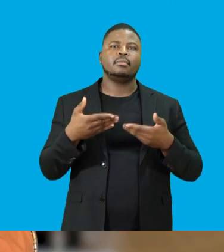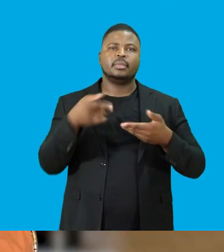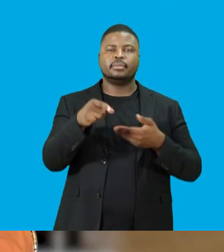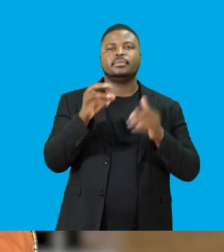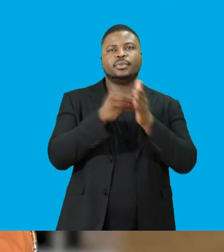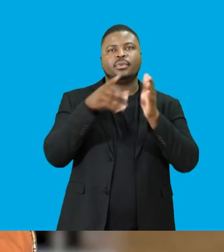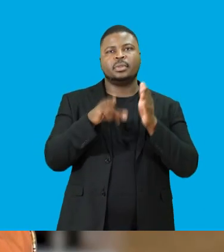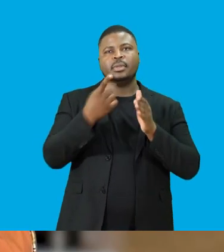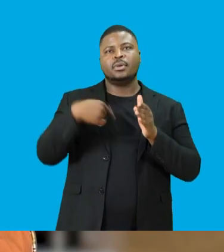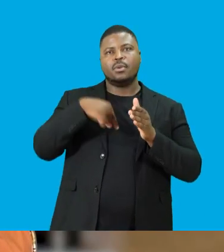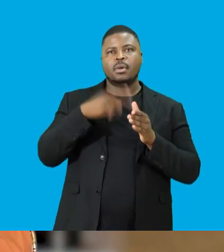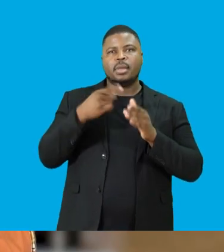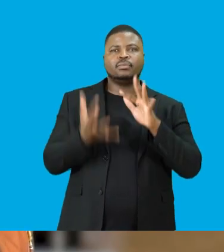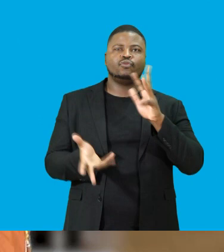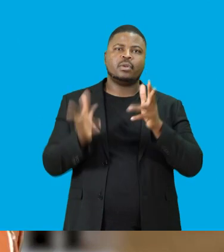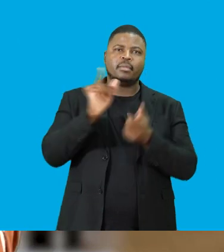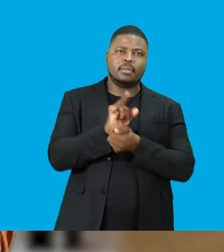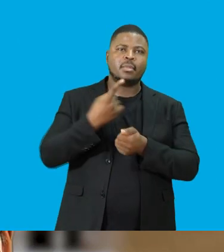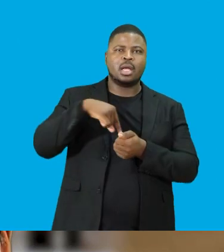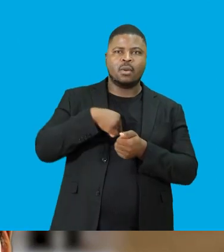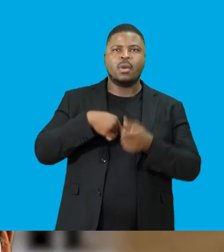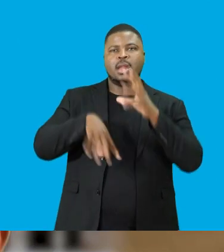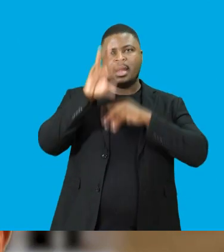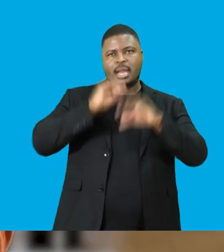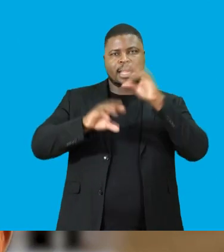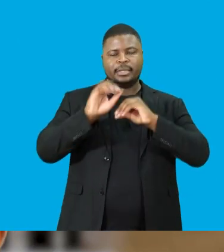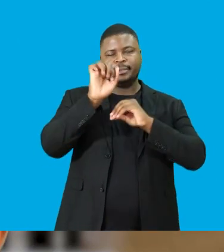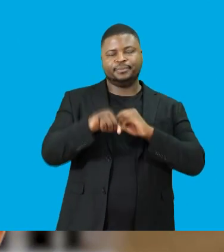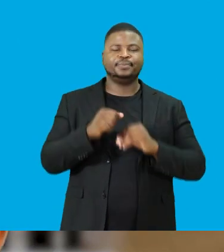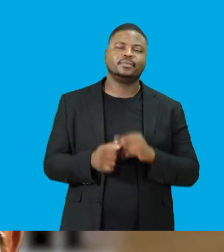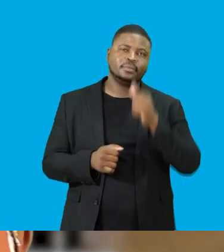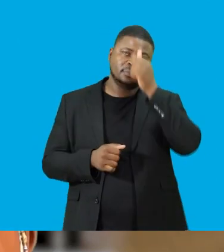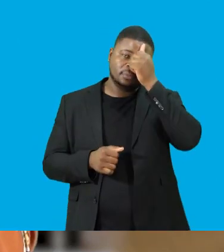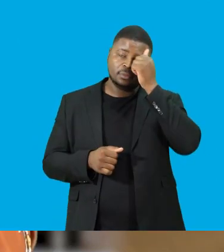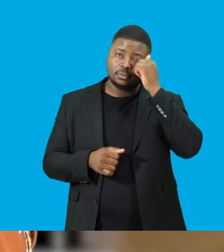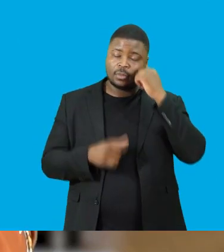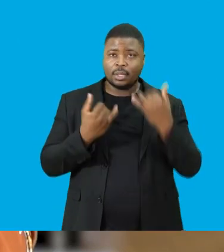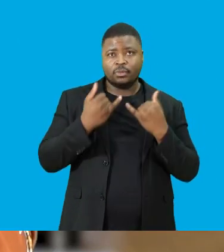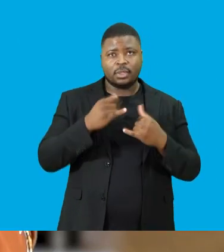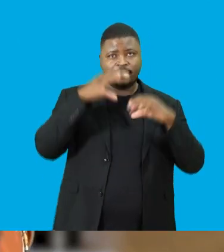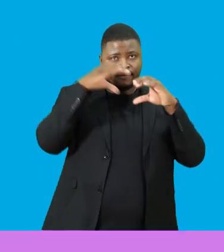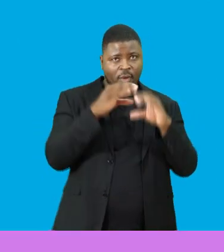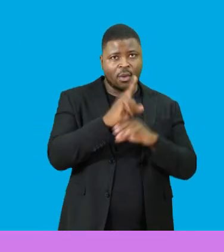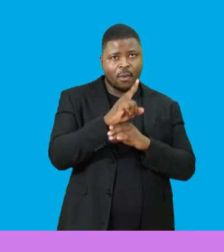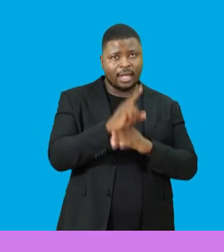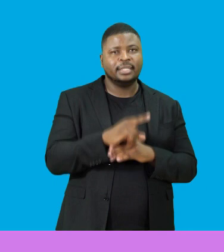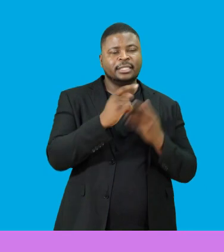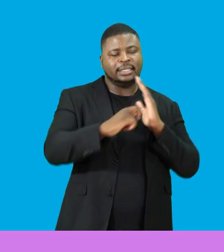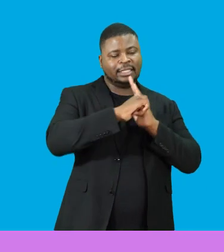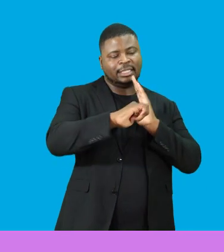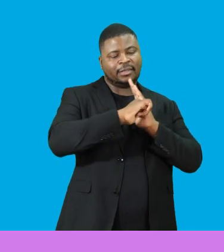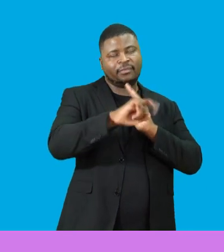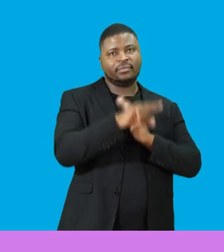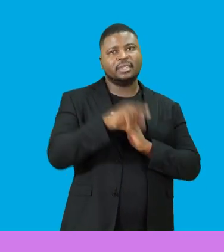Welcome back, learners. Now let's wrap up our lesson. Today's focus was on tariffs